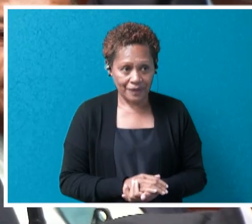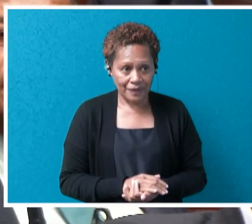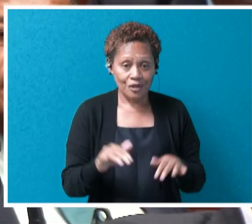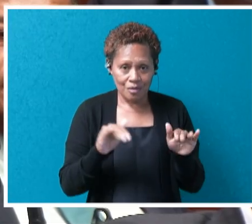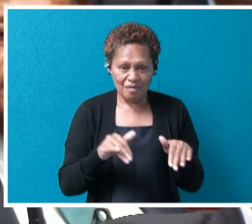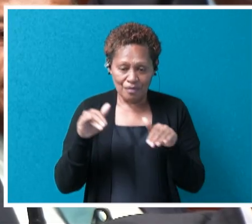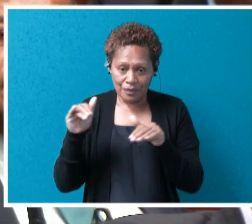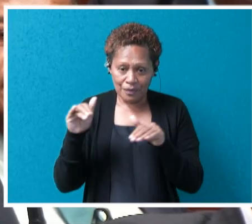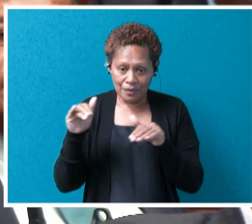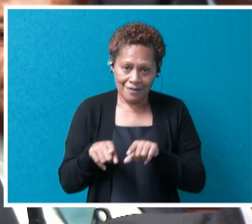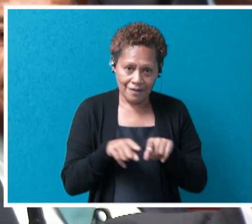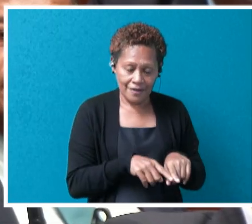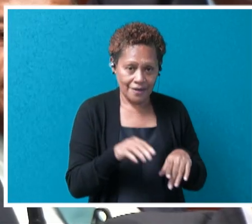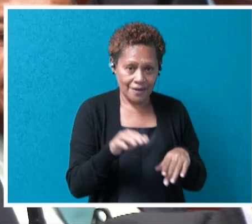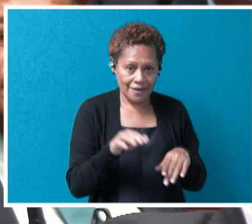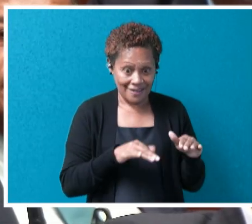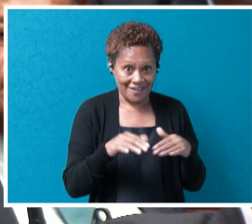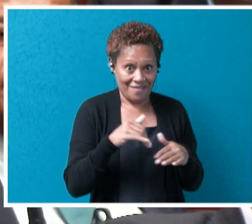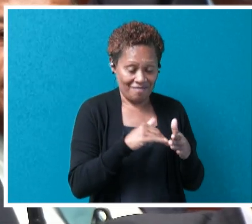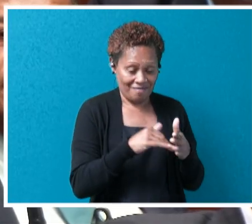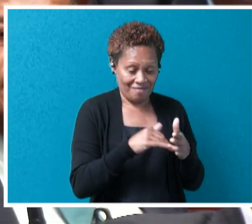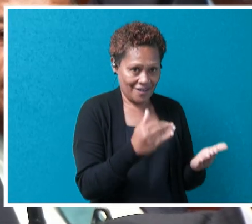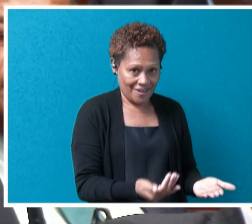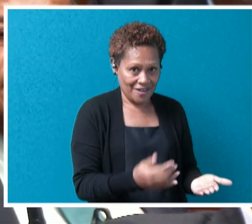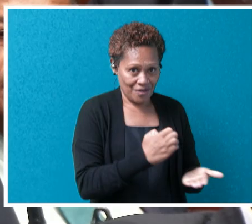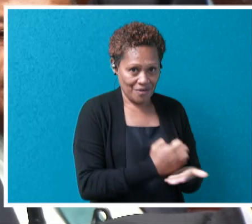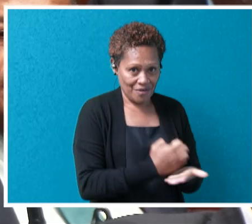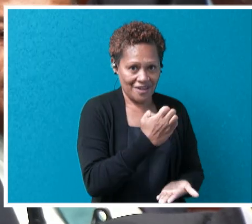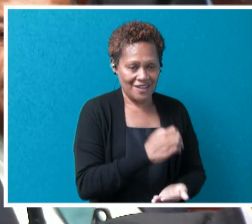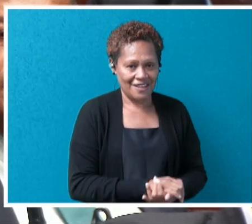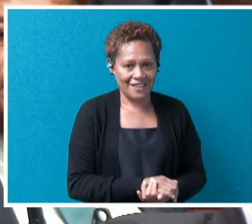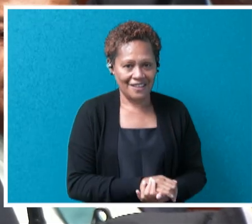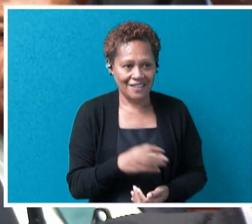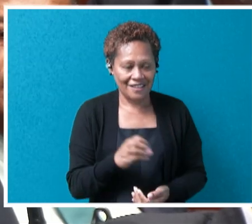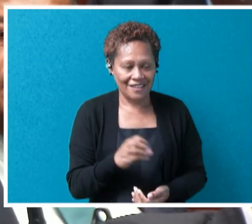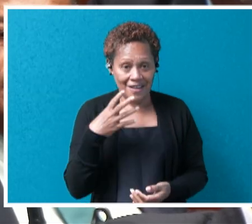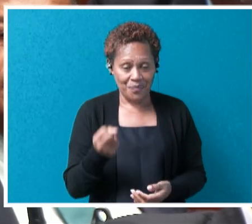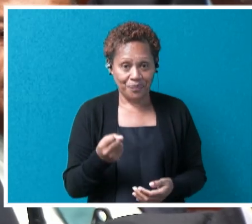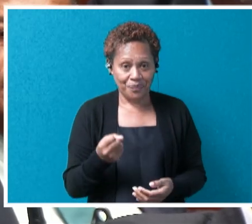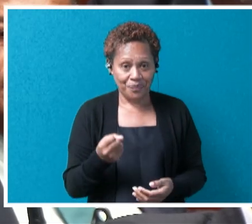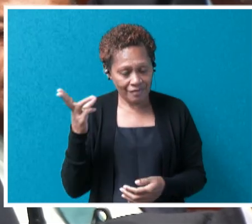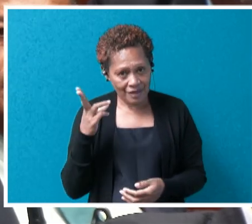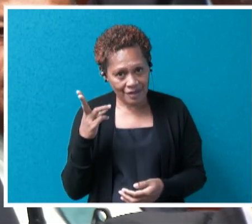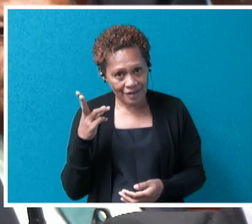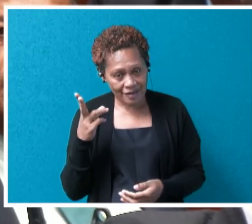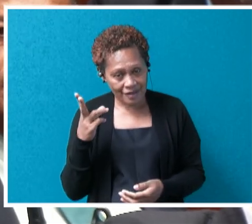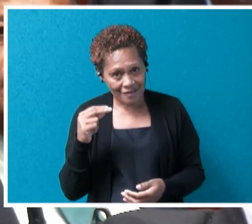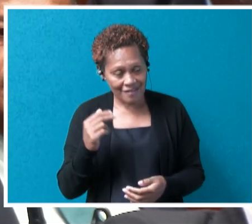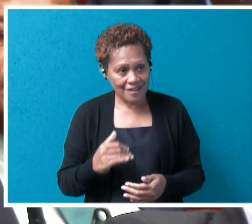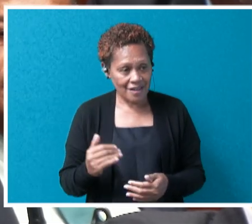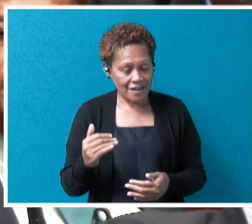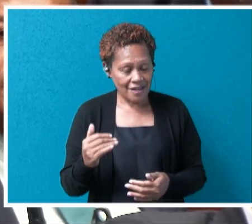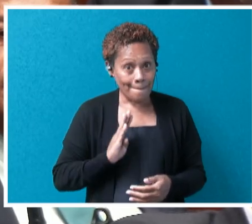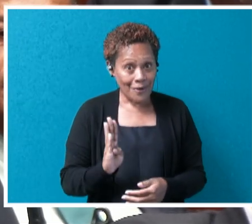participate meaningfully in modern economy. Likewise, the iTaukei Affairs Board continues to strengthen